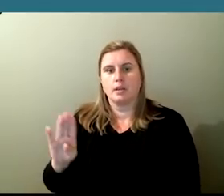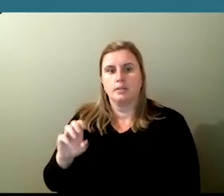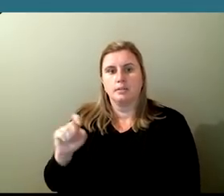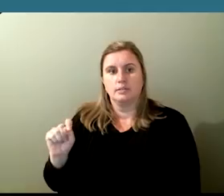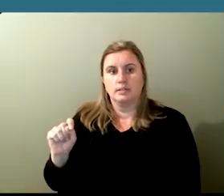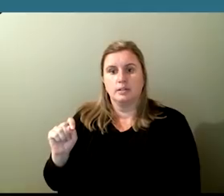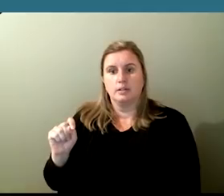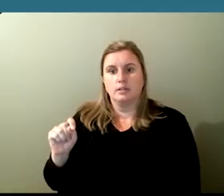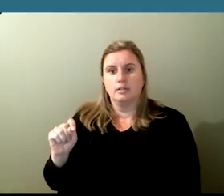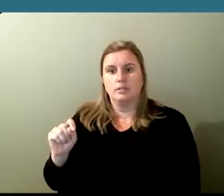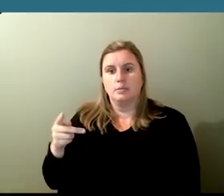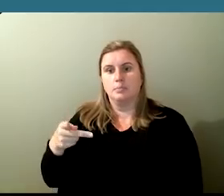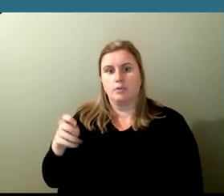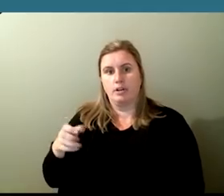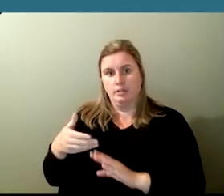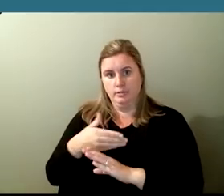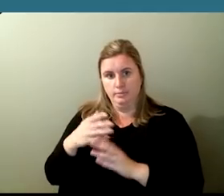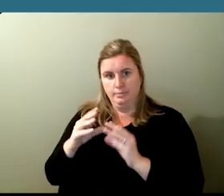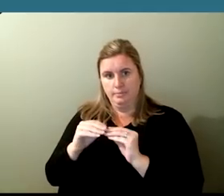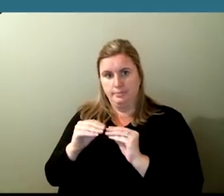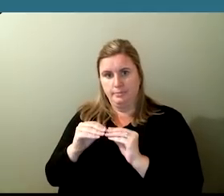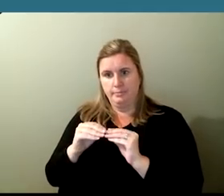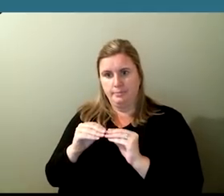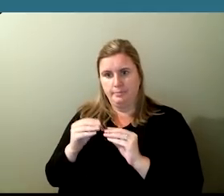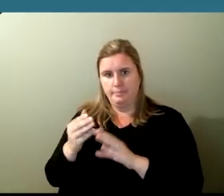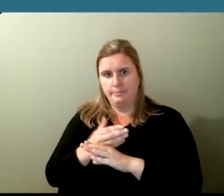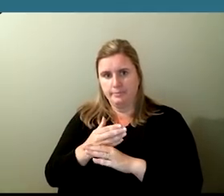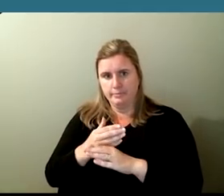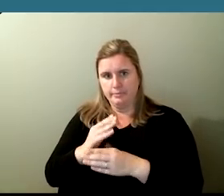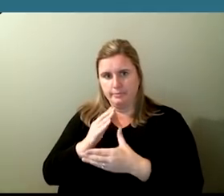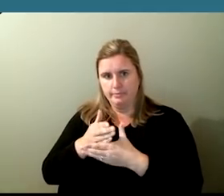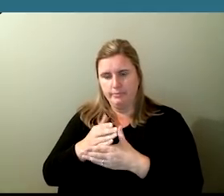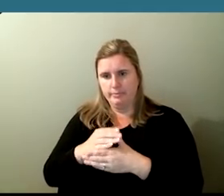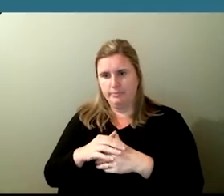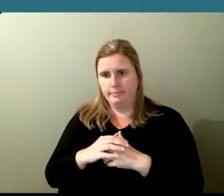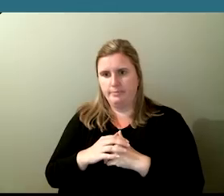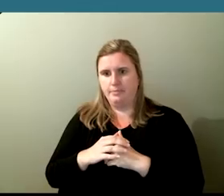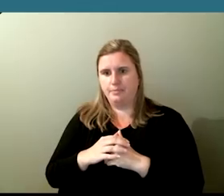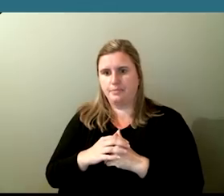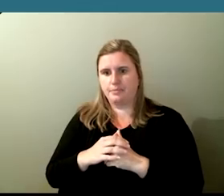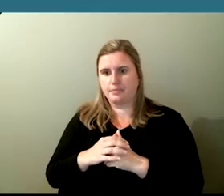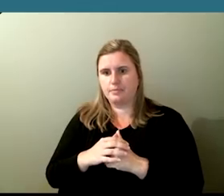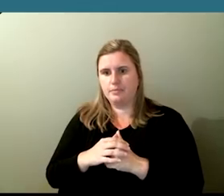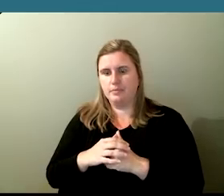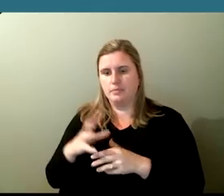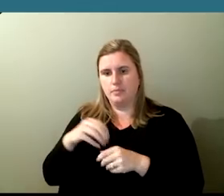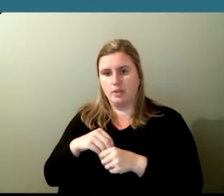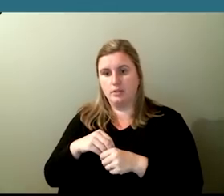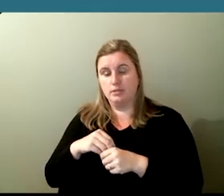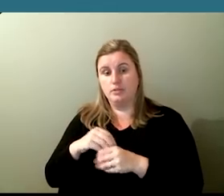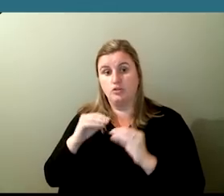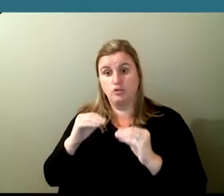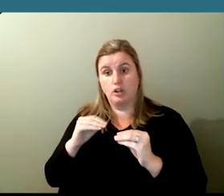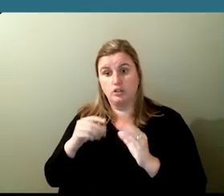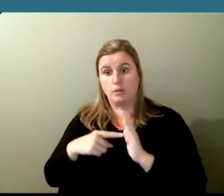was delivered pre-session or before the intervention. Specific components employed included instructions,